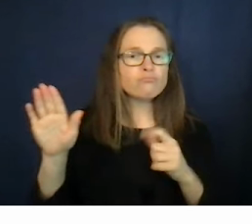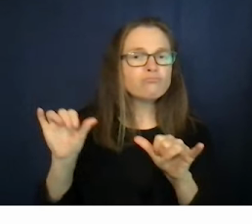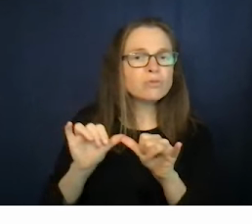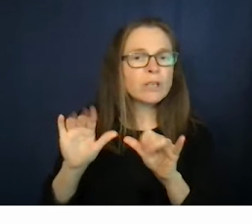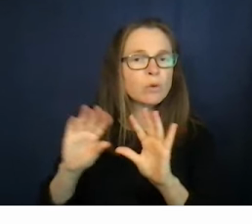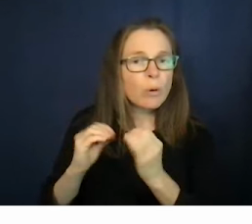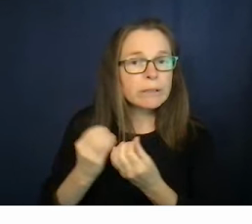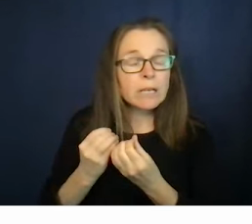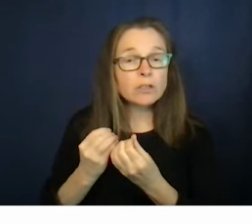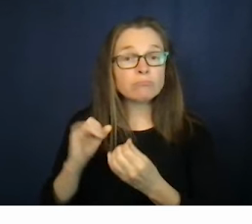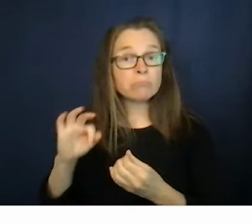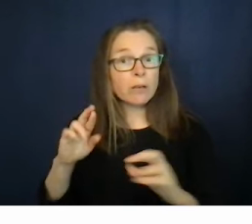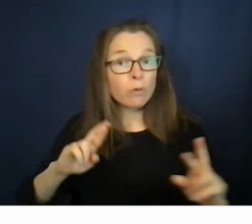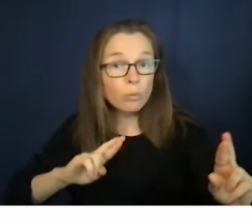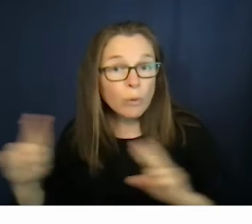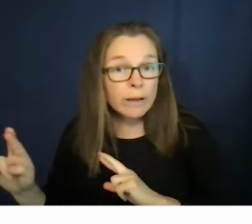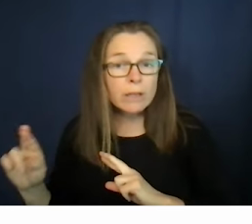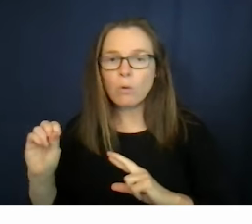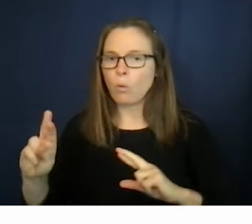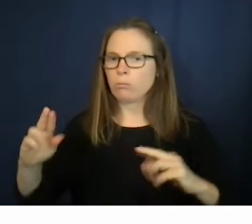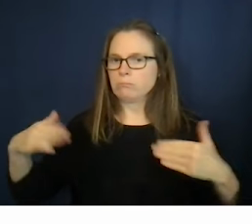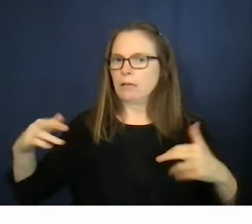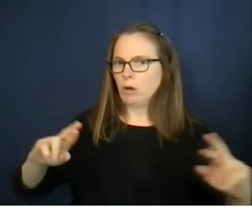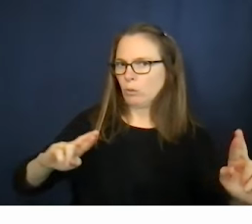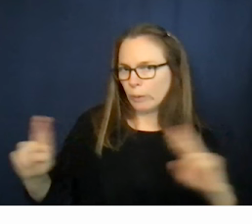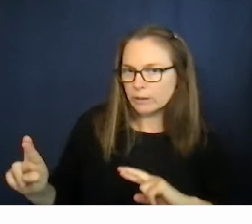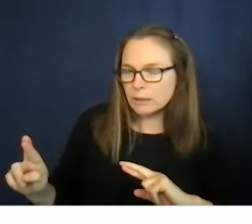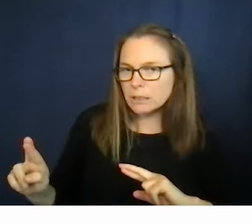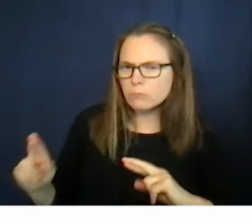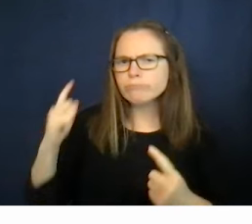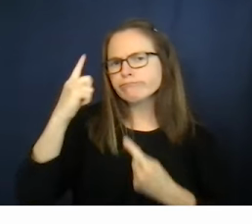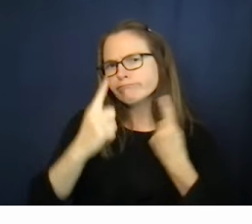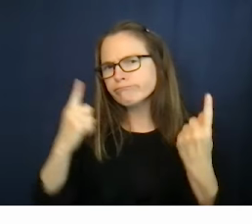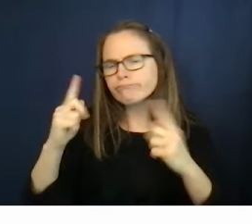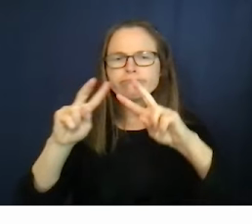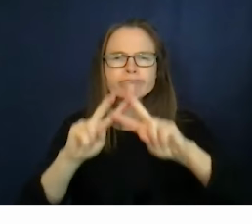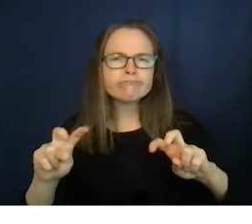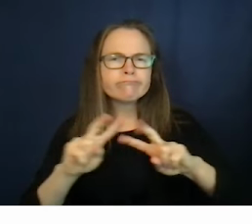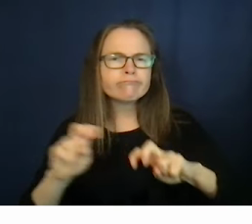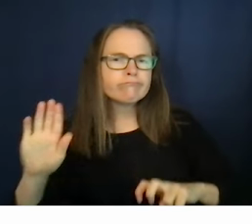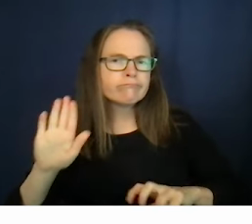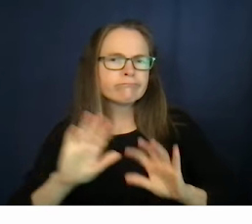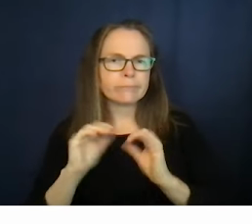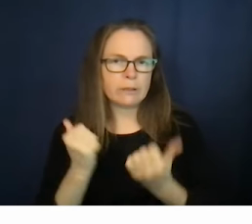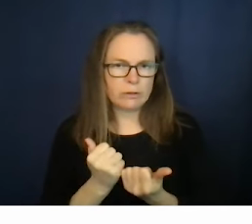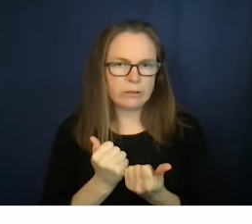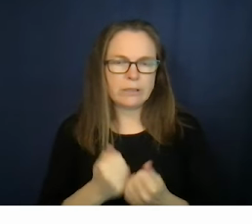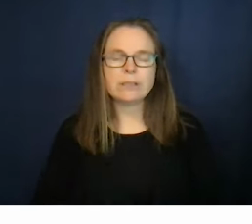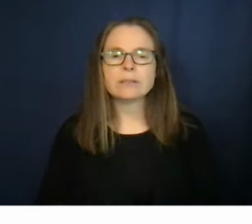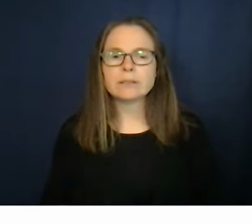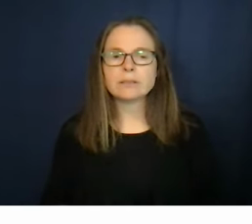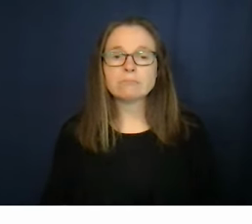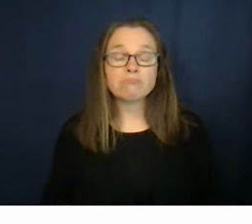size and readiness. Is your agency ready to start providing these types of services? Also,